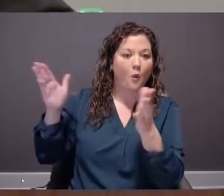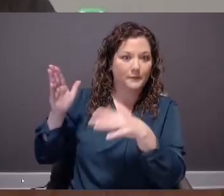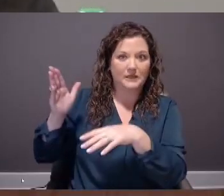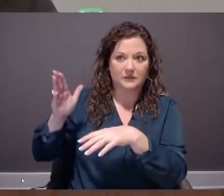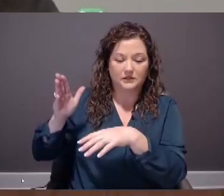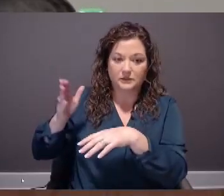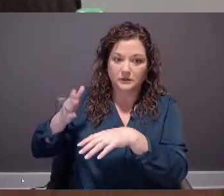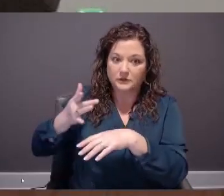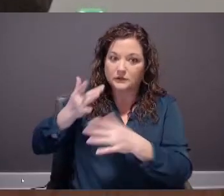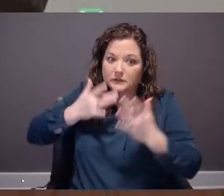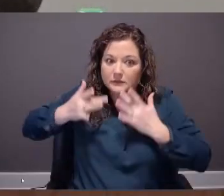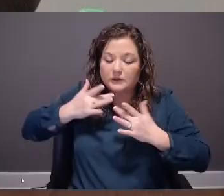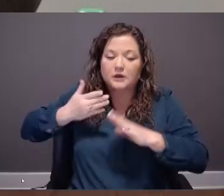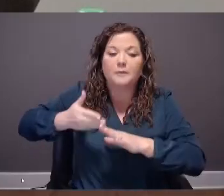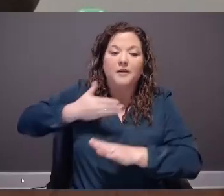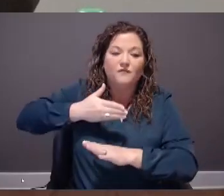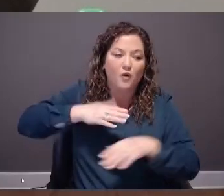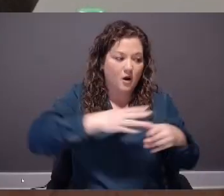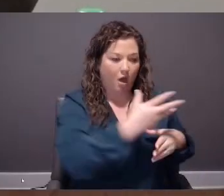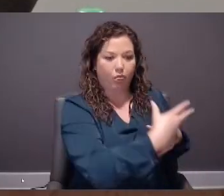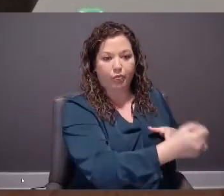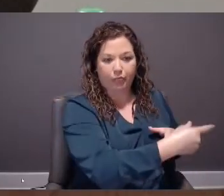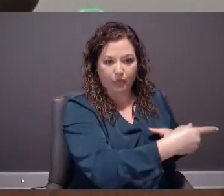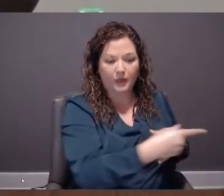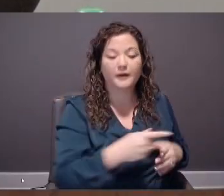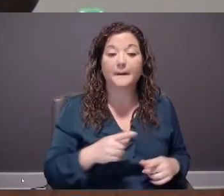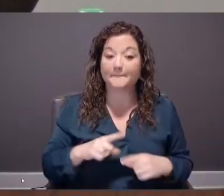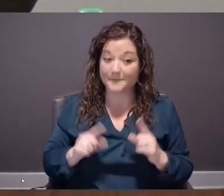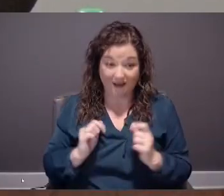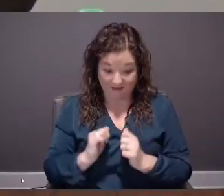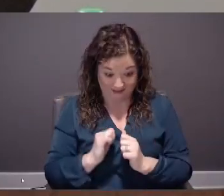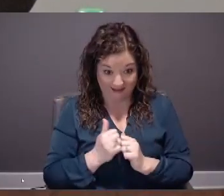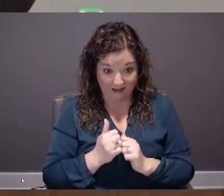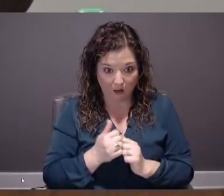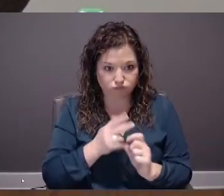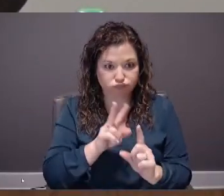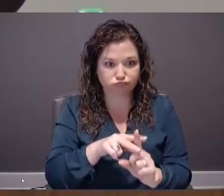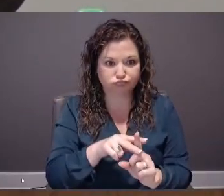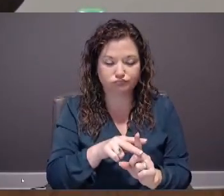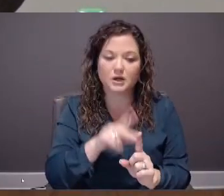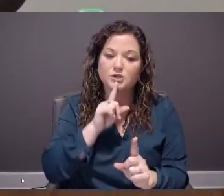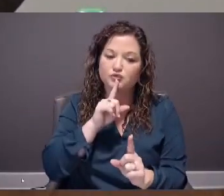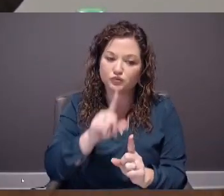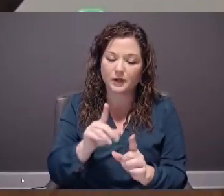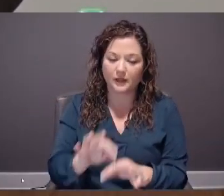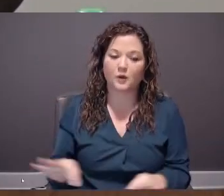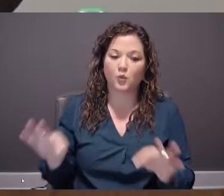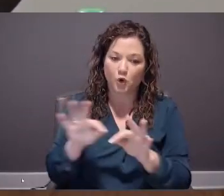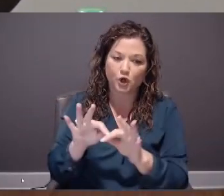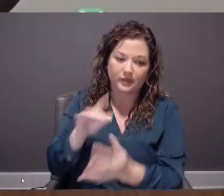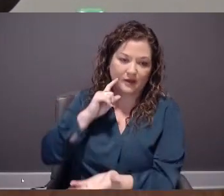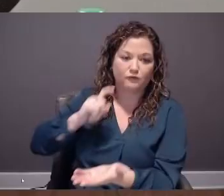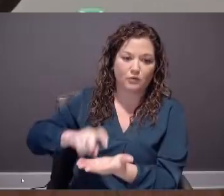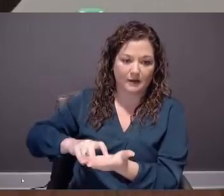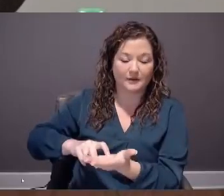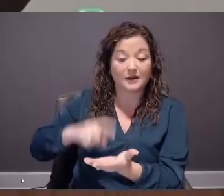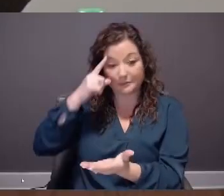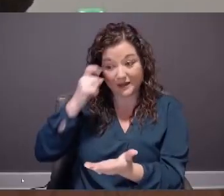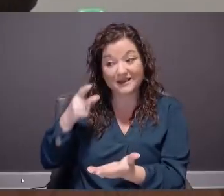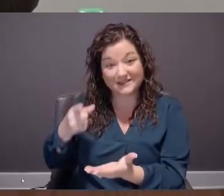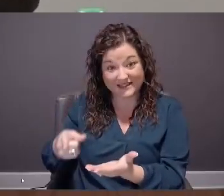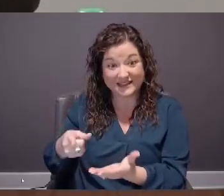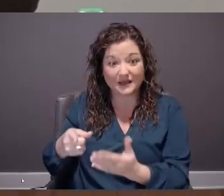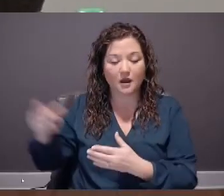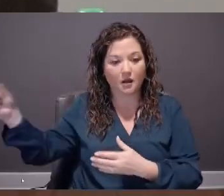space. But the how he accomplished it is really noteworthy, because he brought people along and collaborated really well.